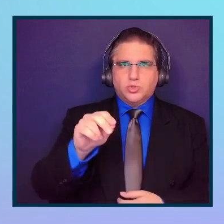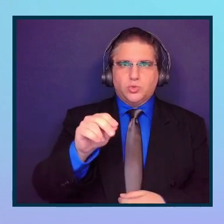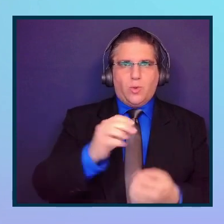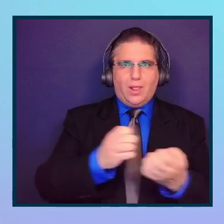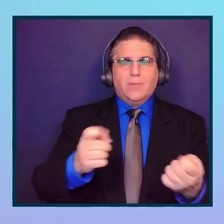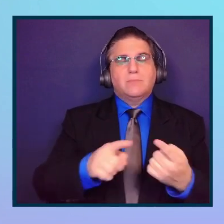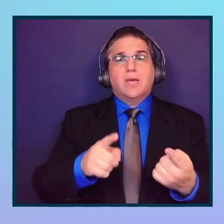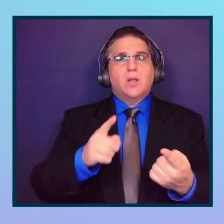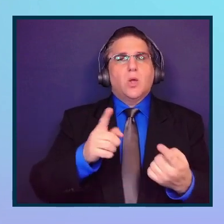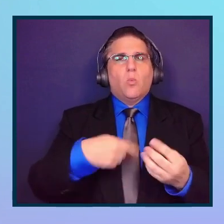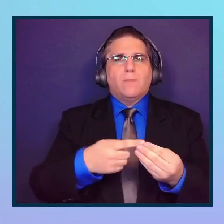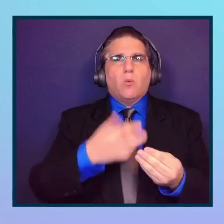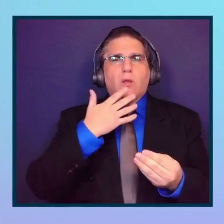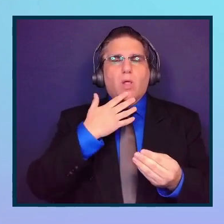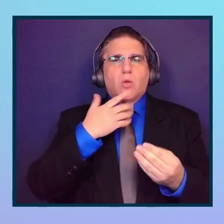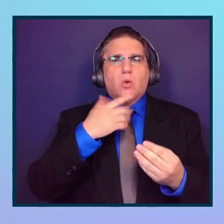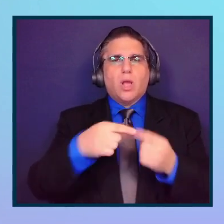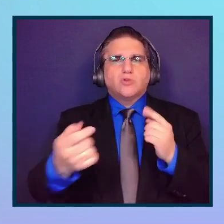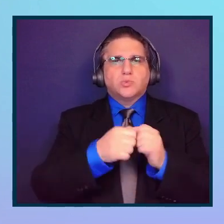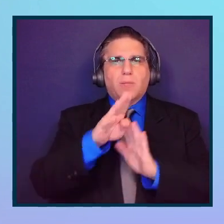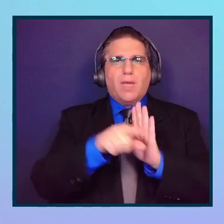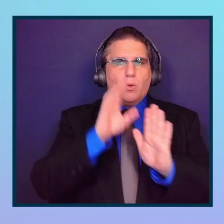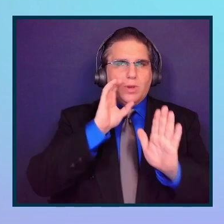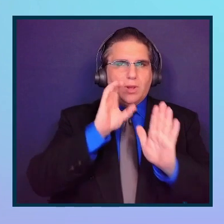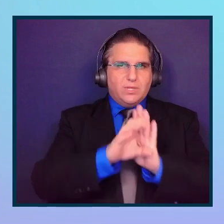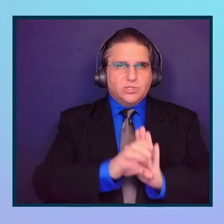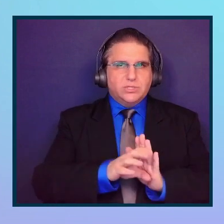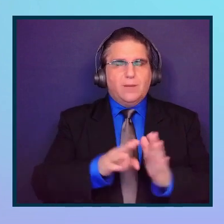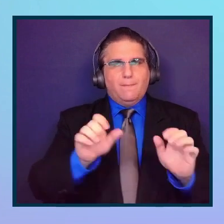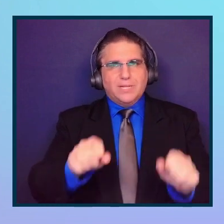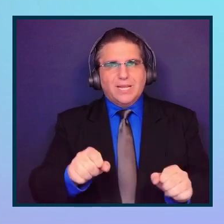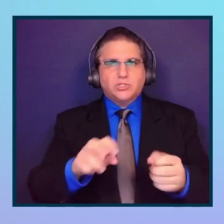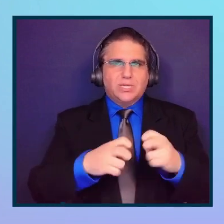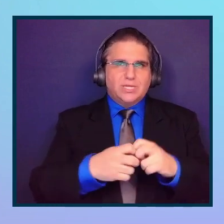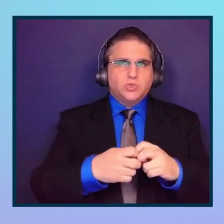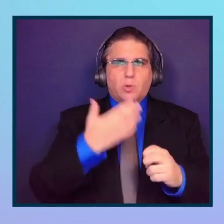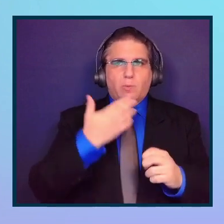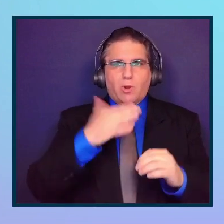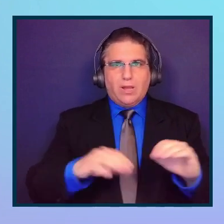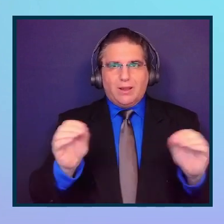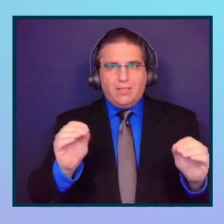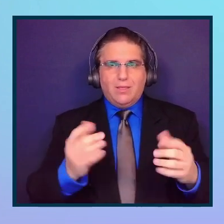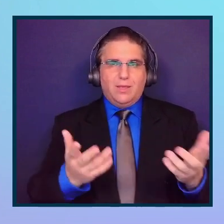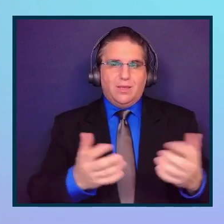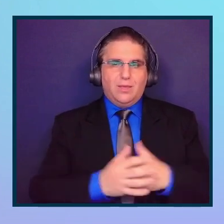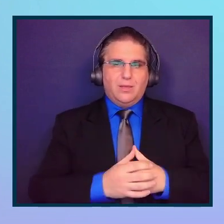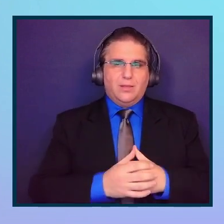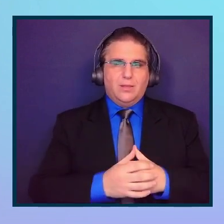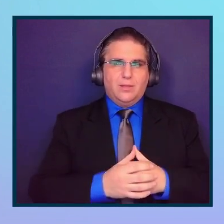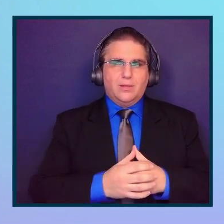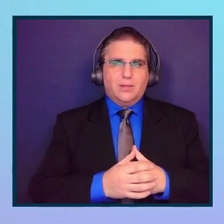color contrast with background images? Potential issues are better than nothing.